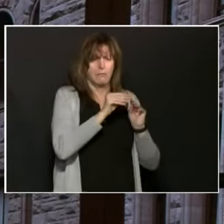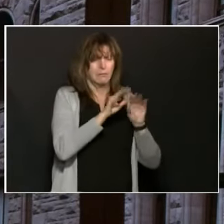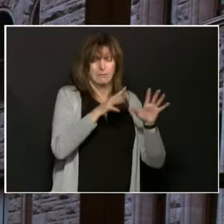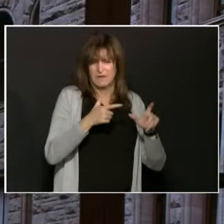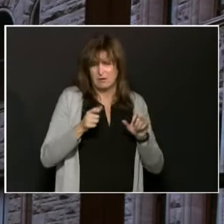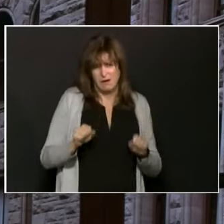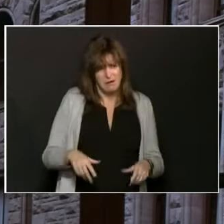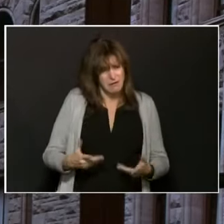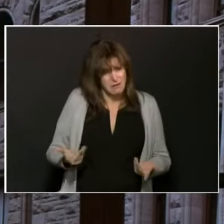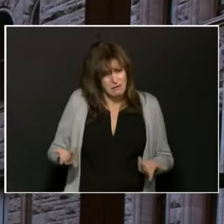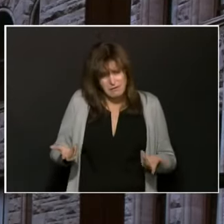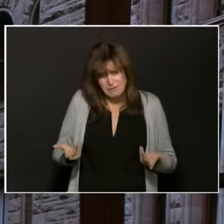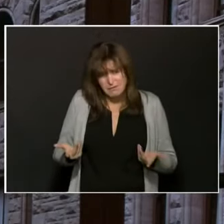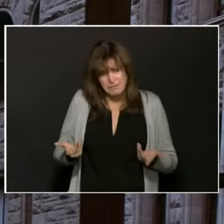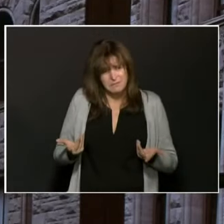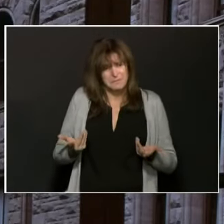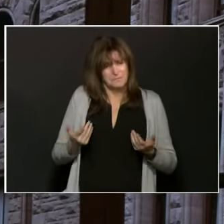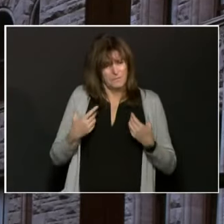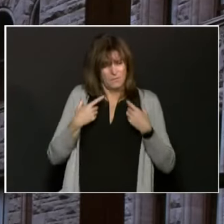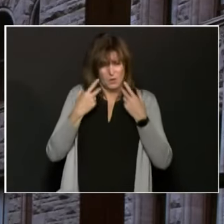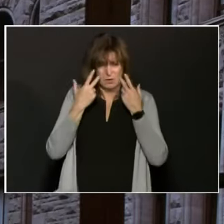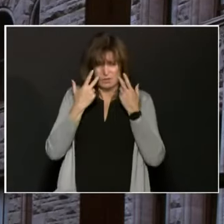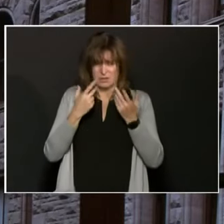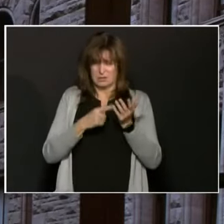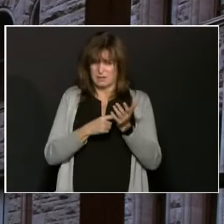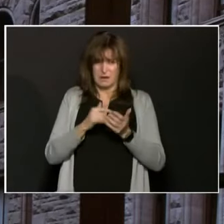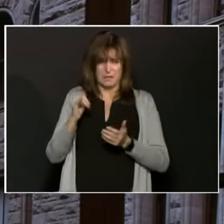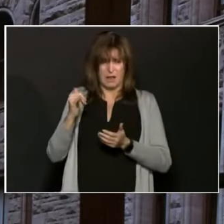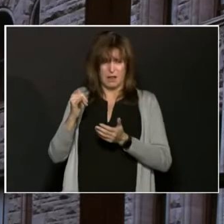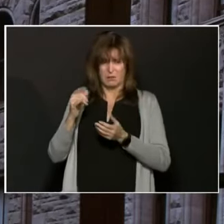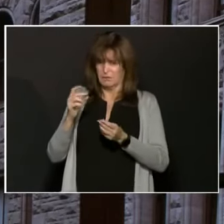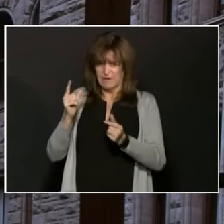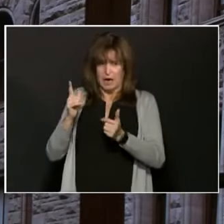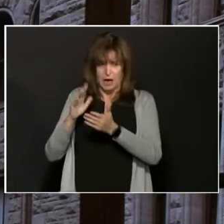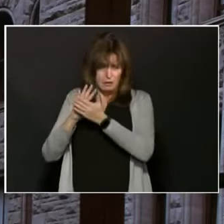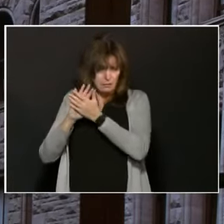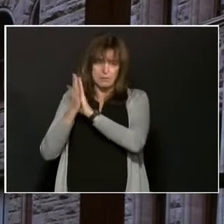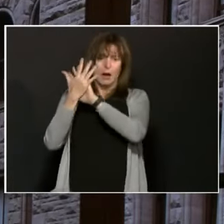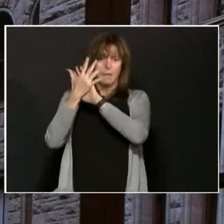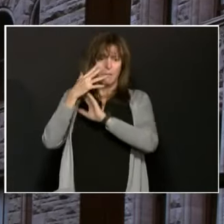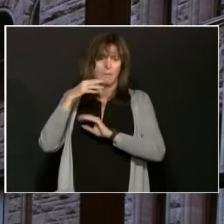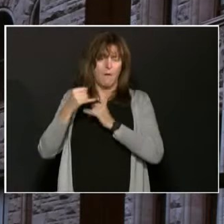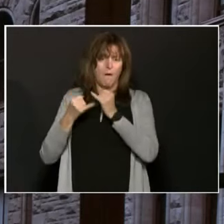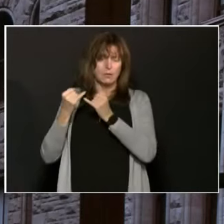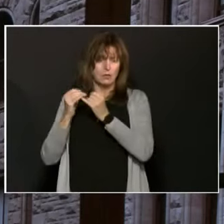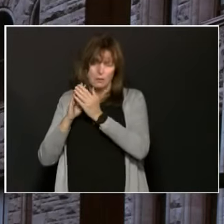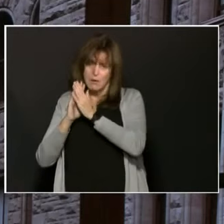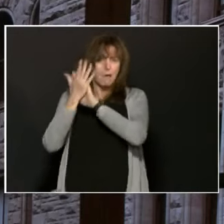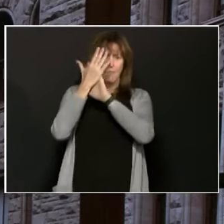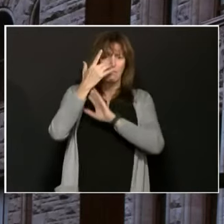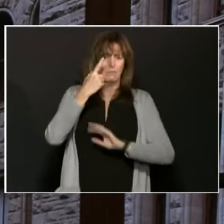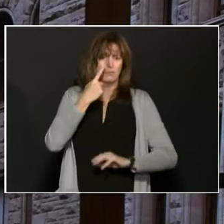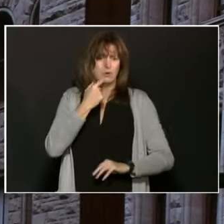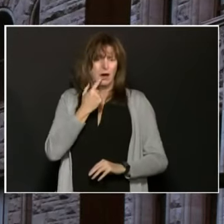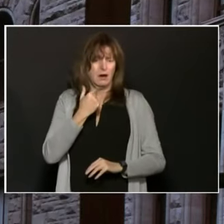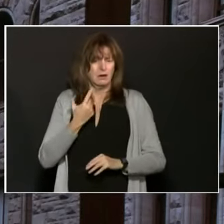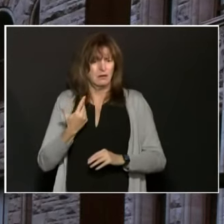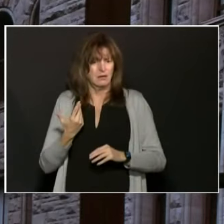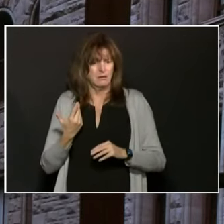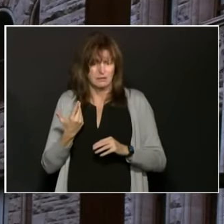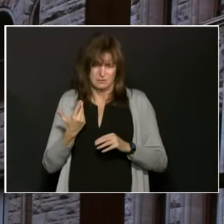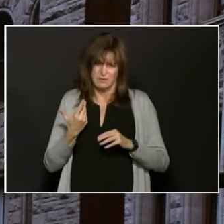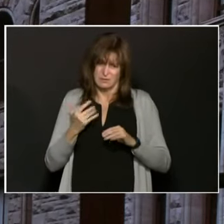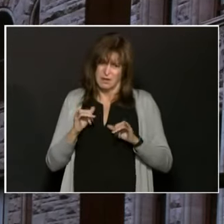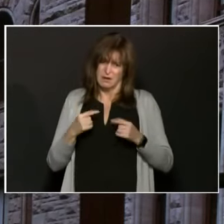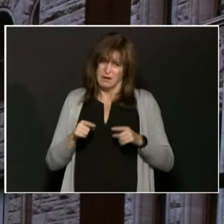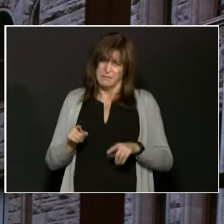yellow to an orange to red, and progressing. And we're seeing that happening in areas that had